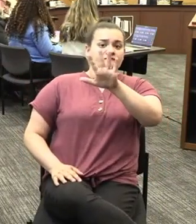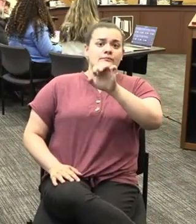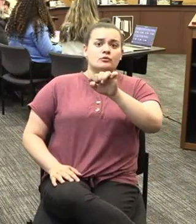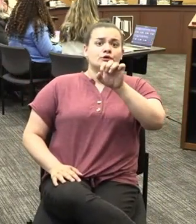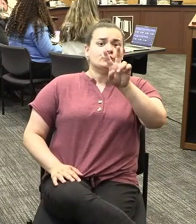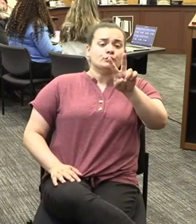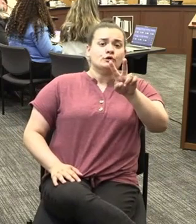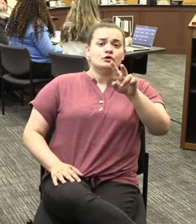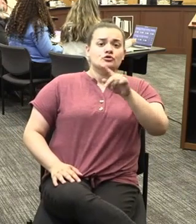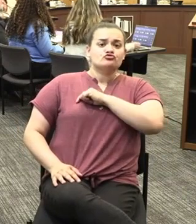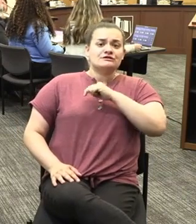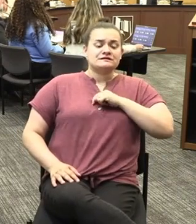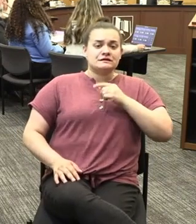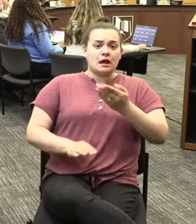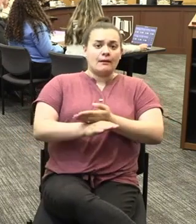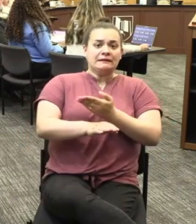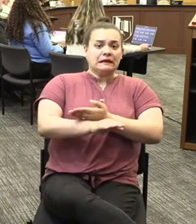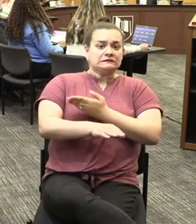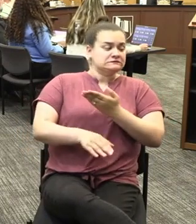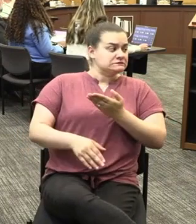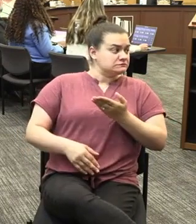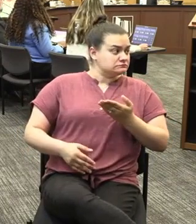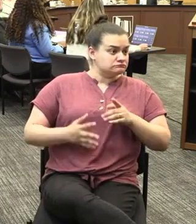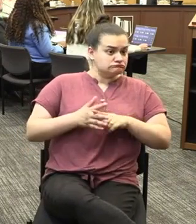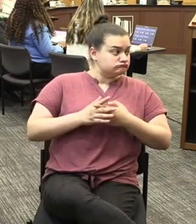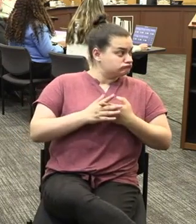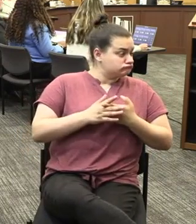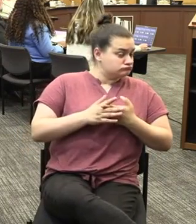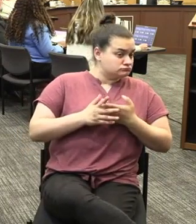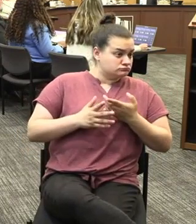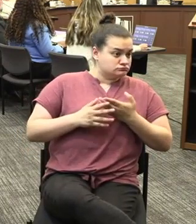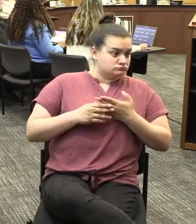5.2, trustee updates. I'll start on this side.